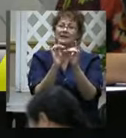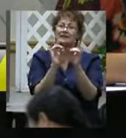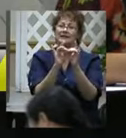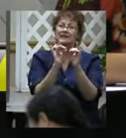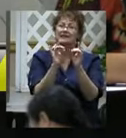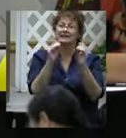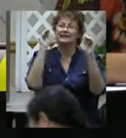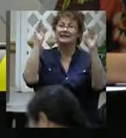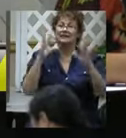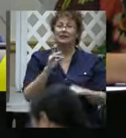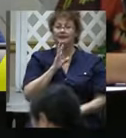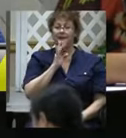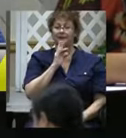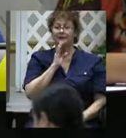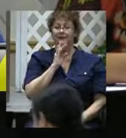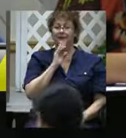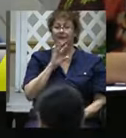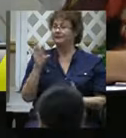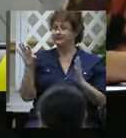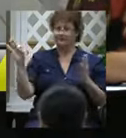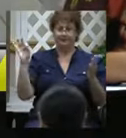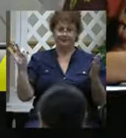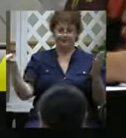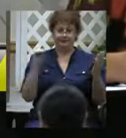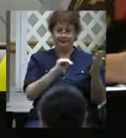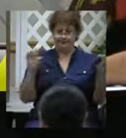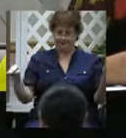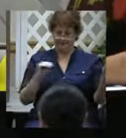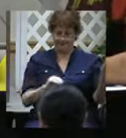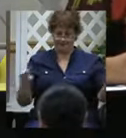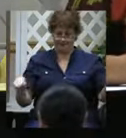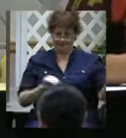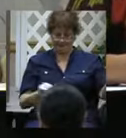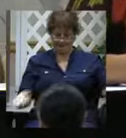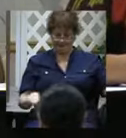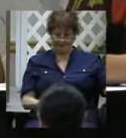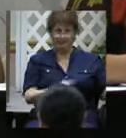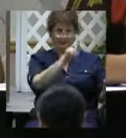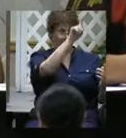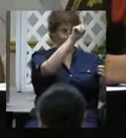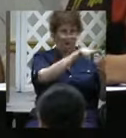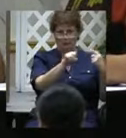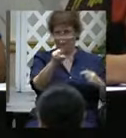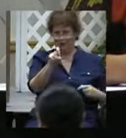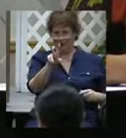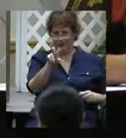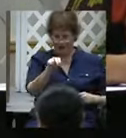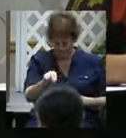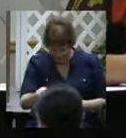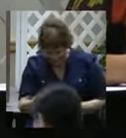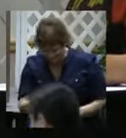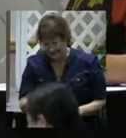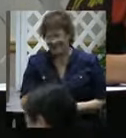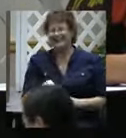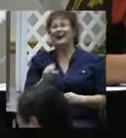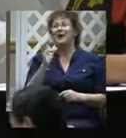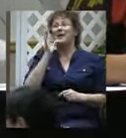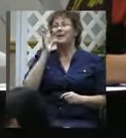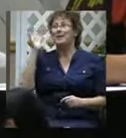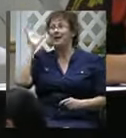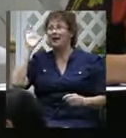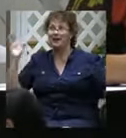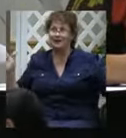a teacher can choose from, and they're numbered 1 through 130. And there's, in addition to a parent getting the report